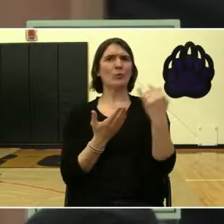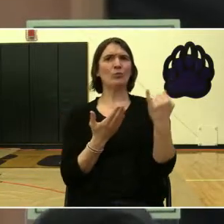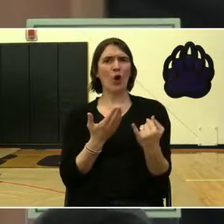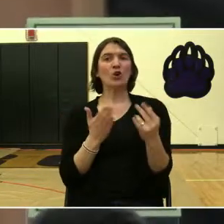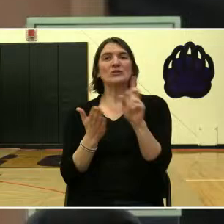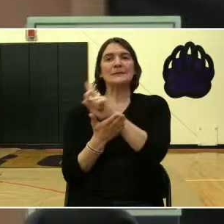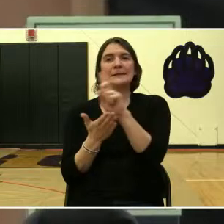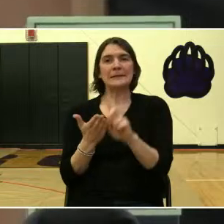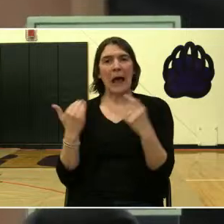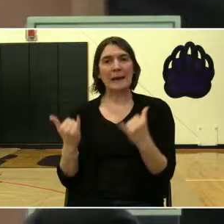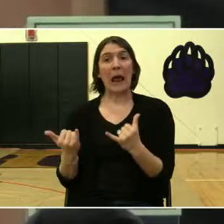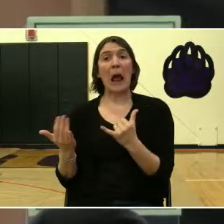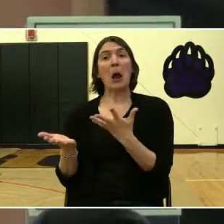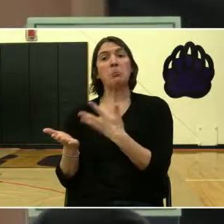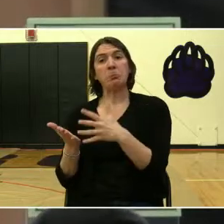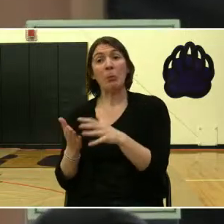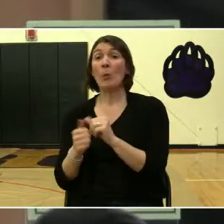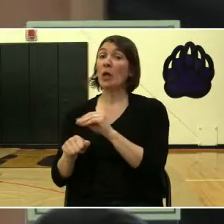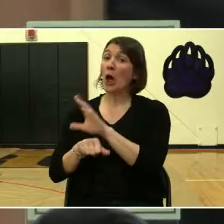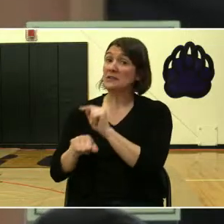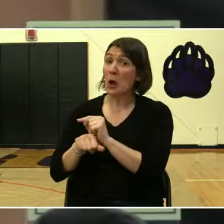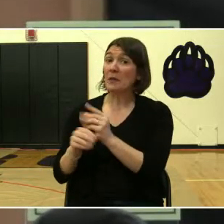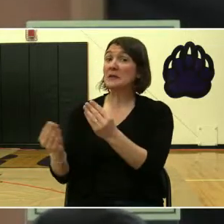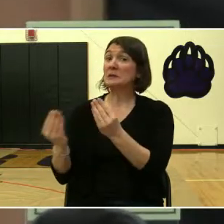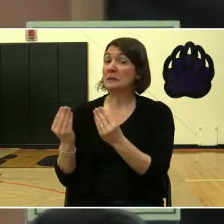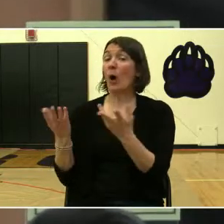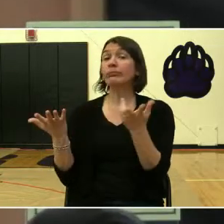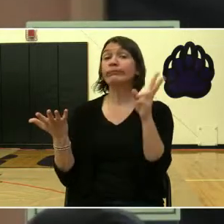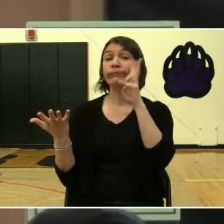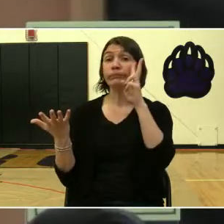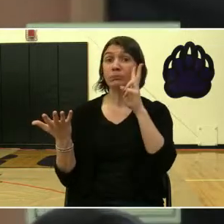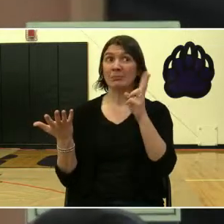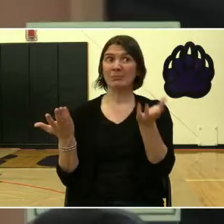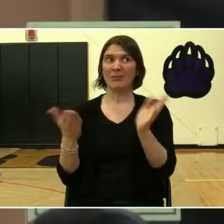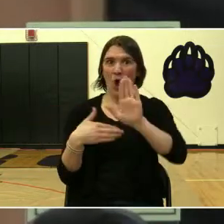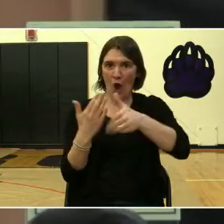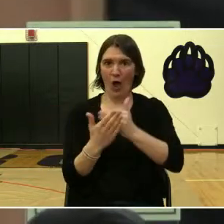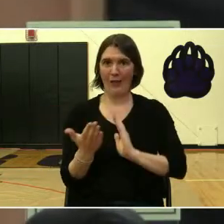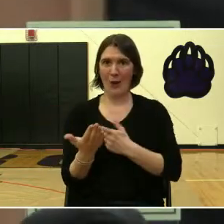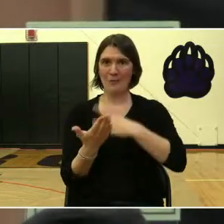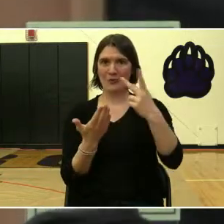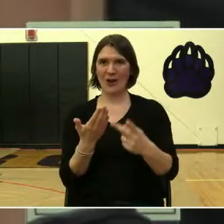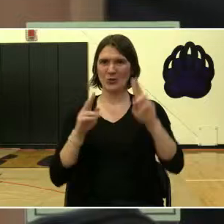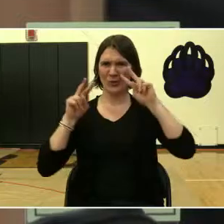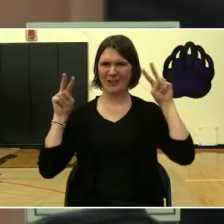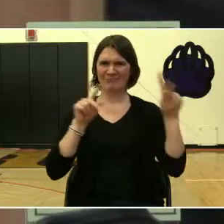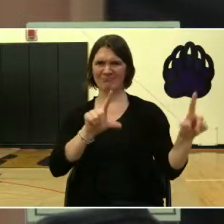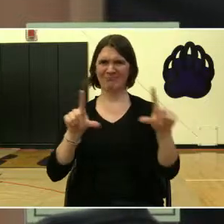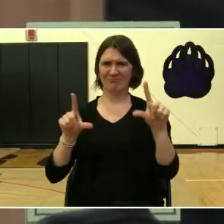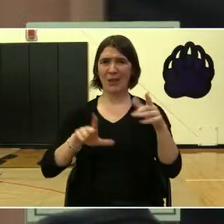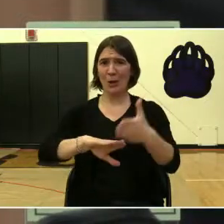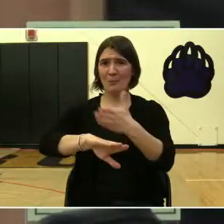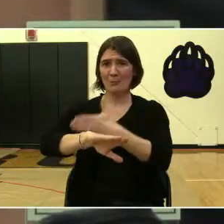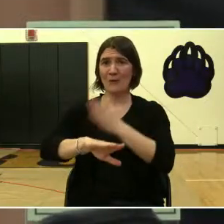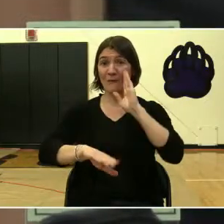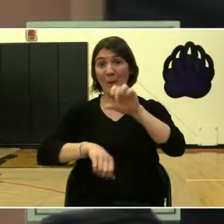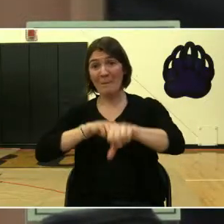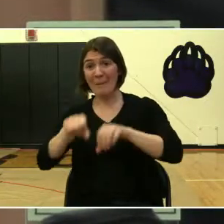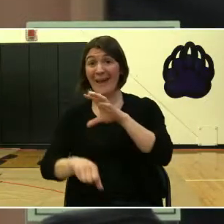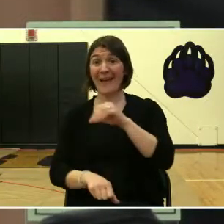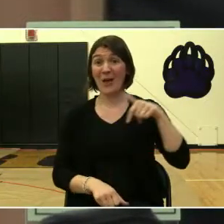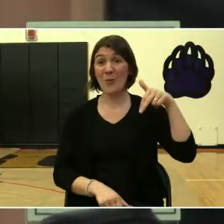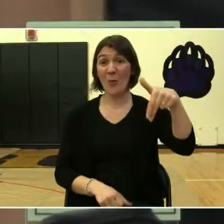the design phase with some Consultants so um I I think all the projects there's there's an eye for improving bike and